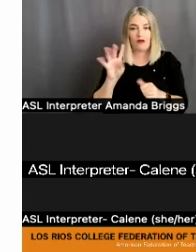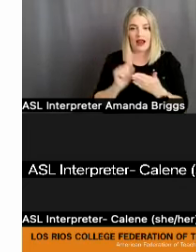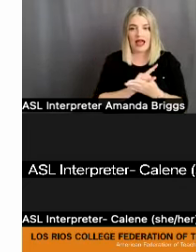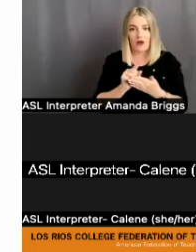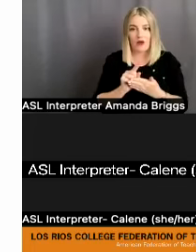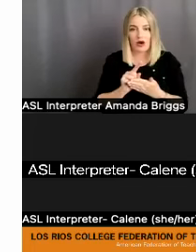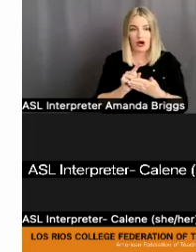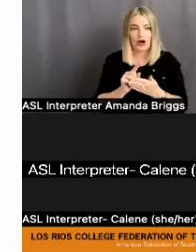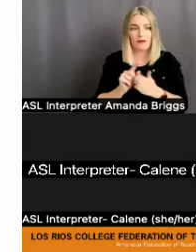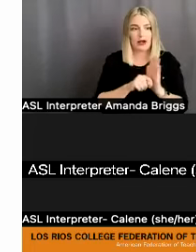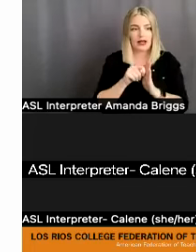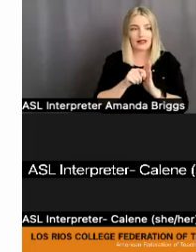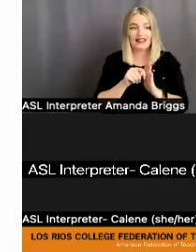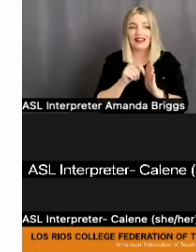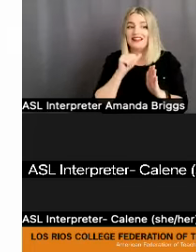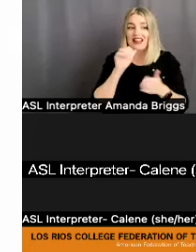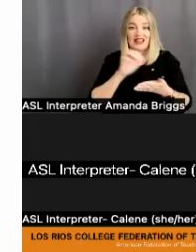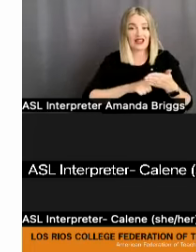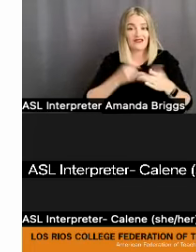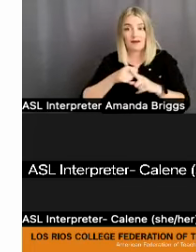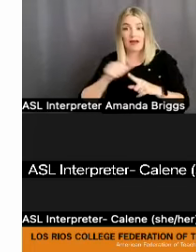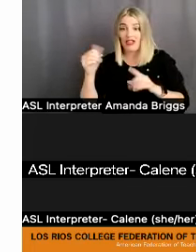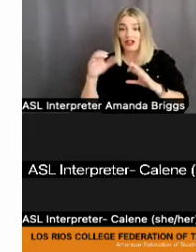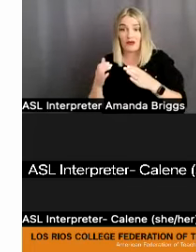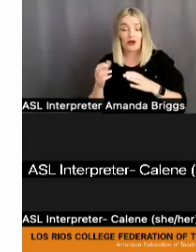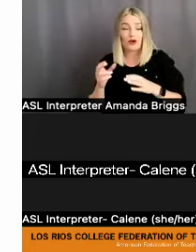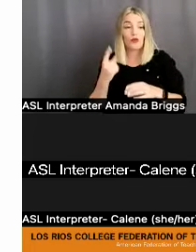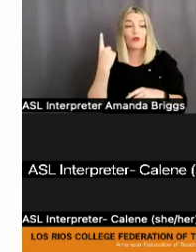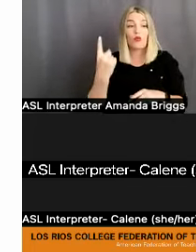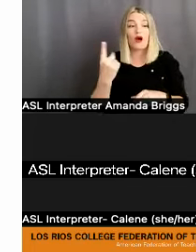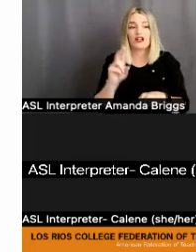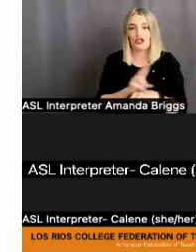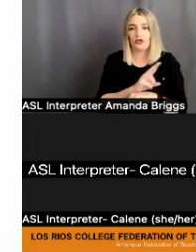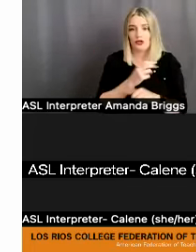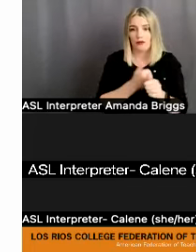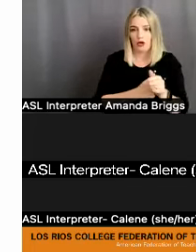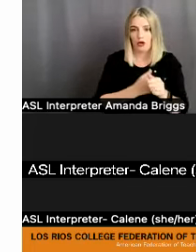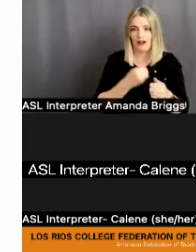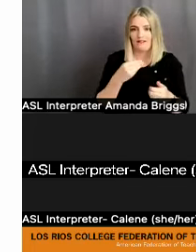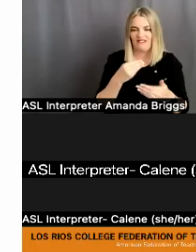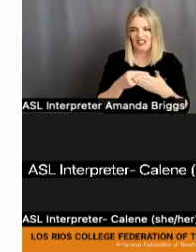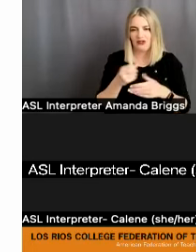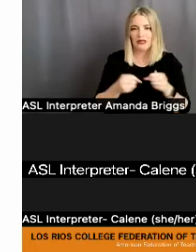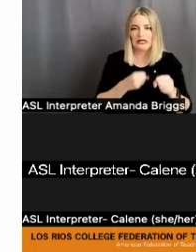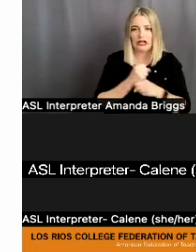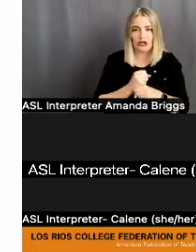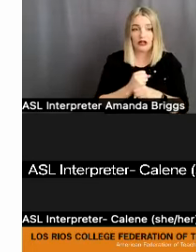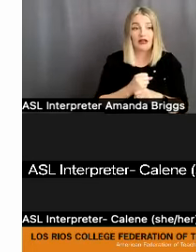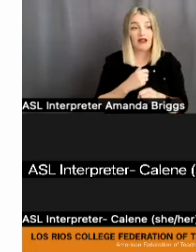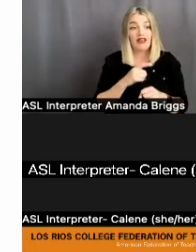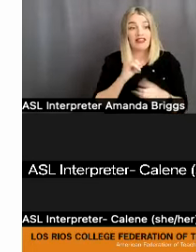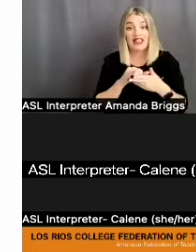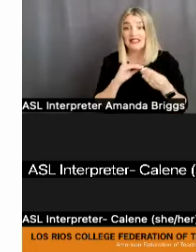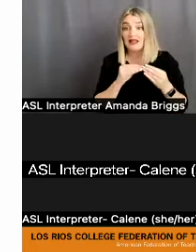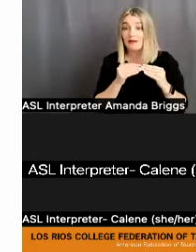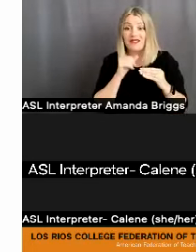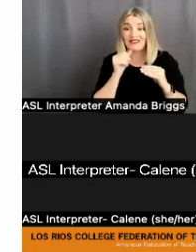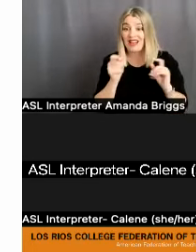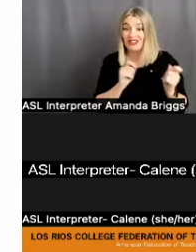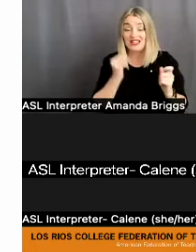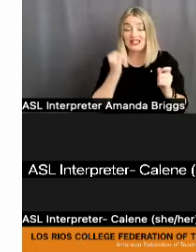from any other leave category and is limited to 1 use per fiscal year. I also want to note that this number does not change if you